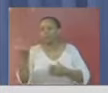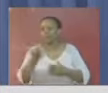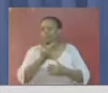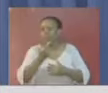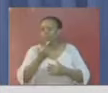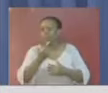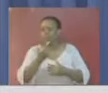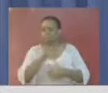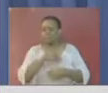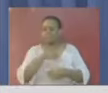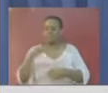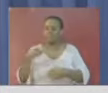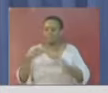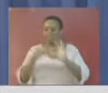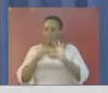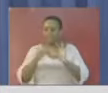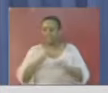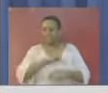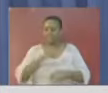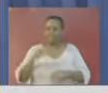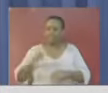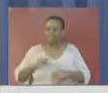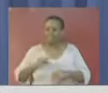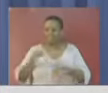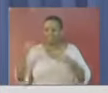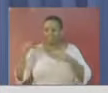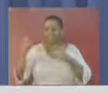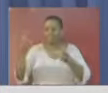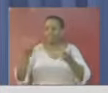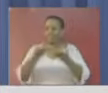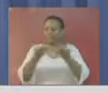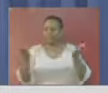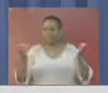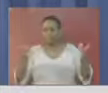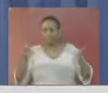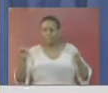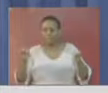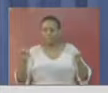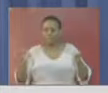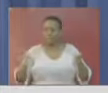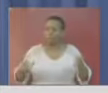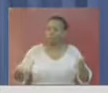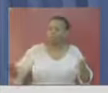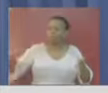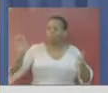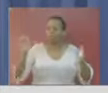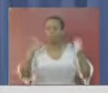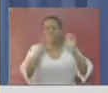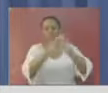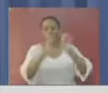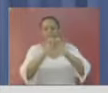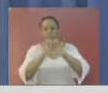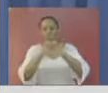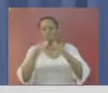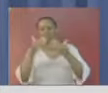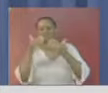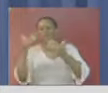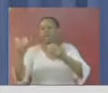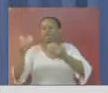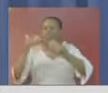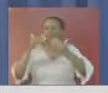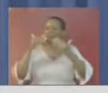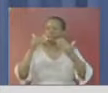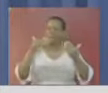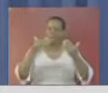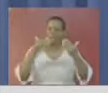system since March of this year. It has not been an easy time, especially those on the front line, and it would be remiss of us as the government not to